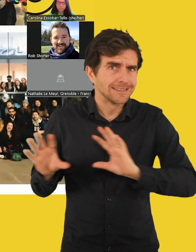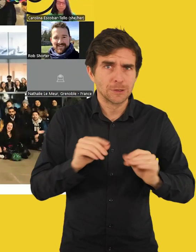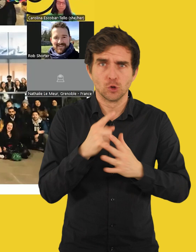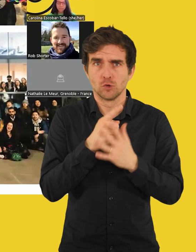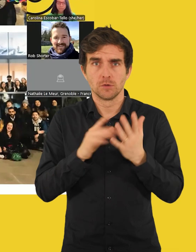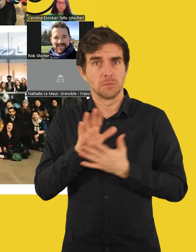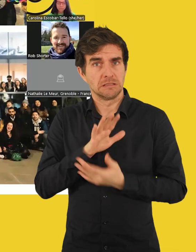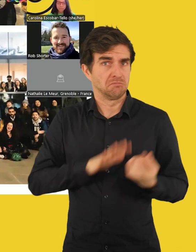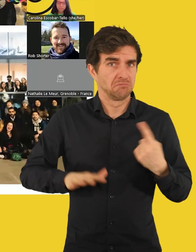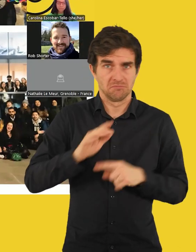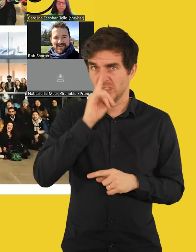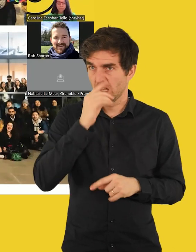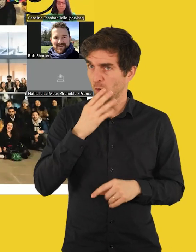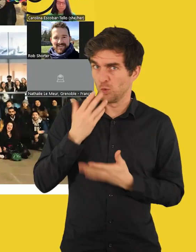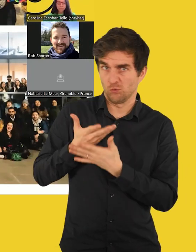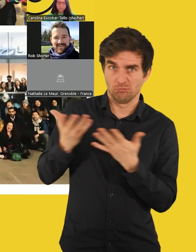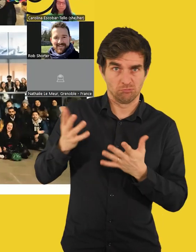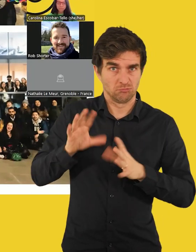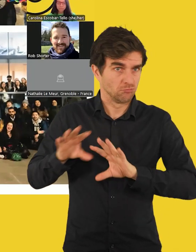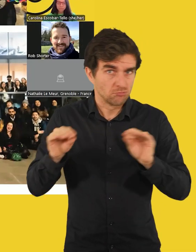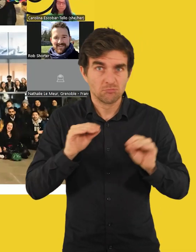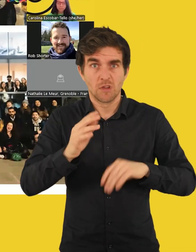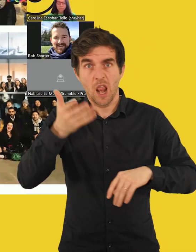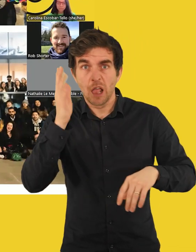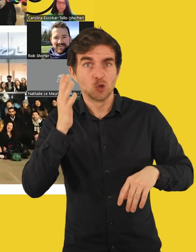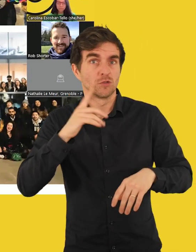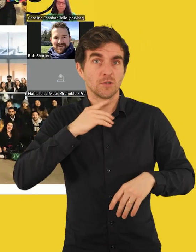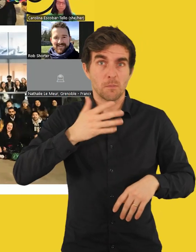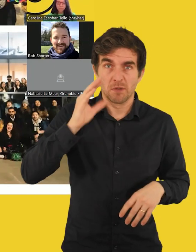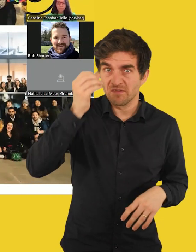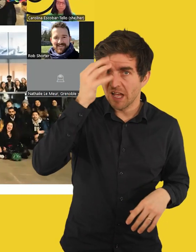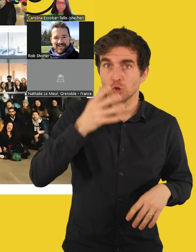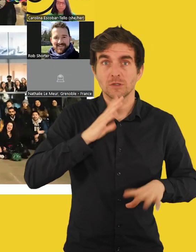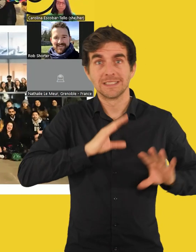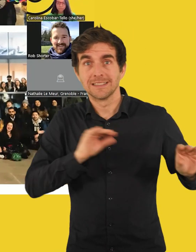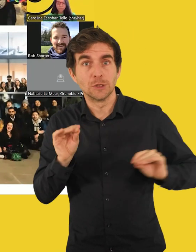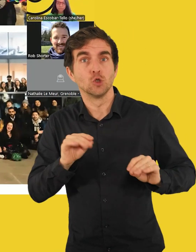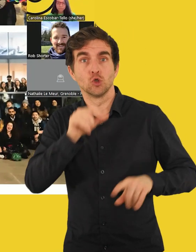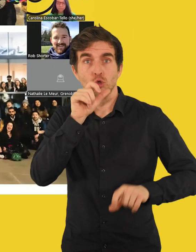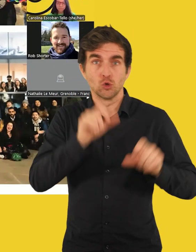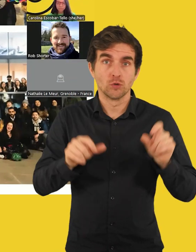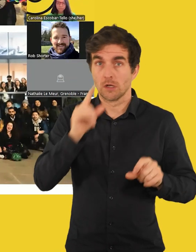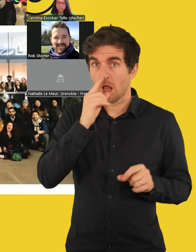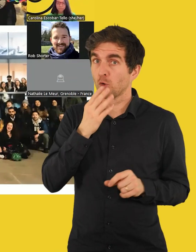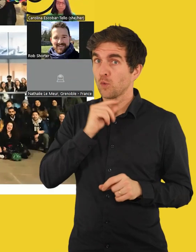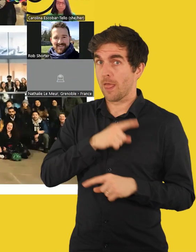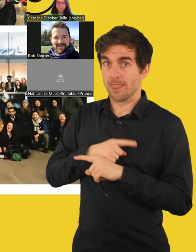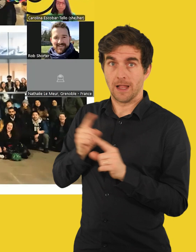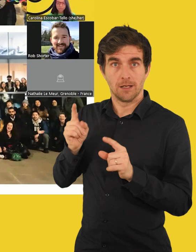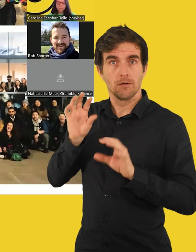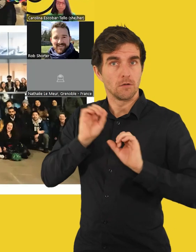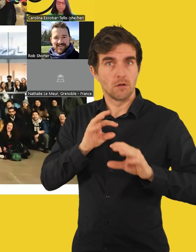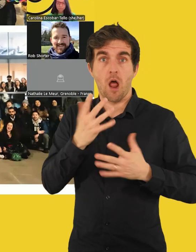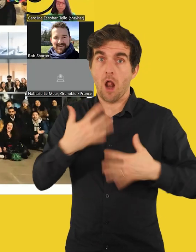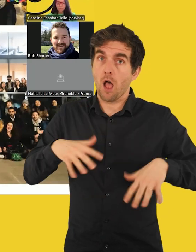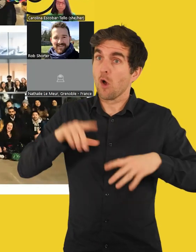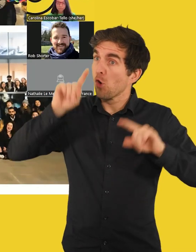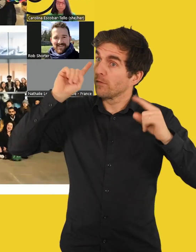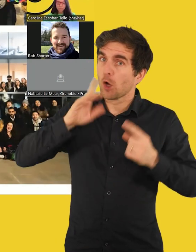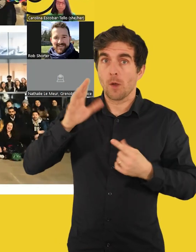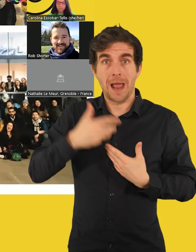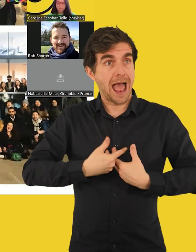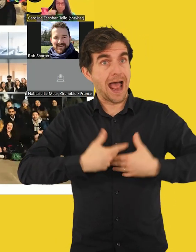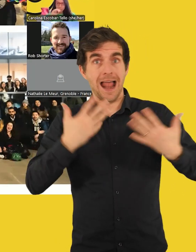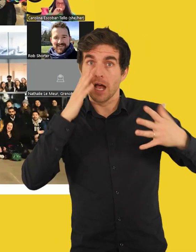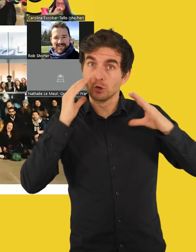the teaching materials in the commons so that all lecturers, professors, teachers, students can take them and use them, not just